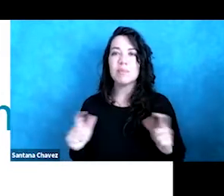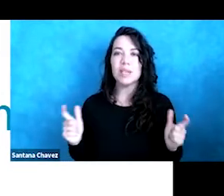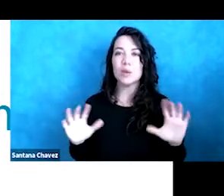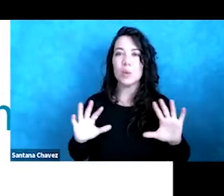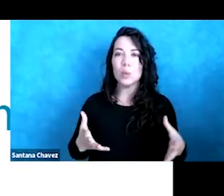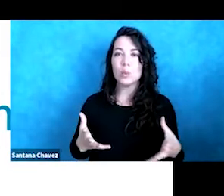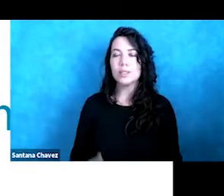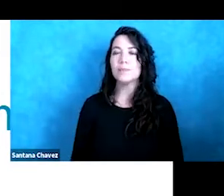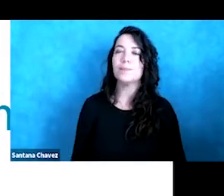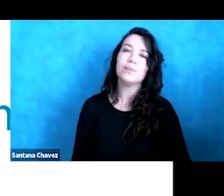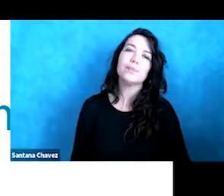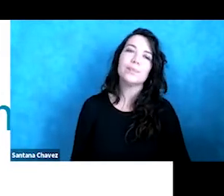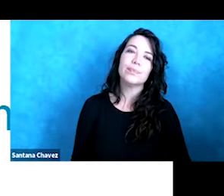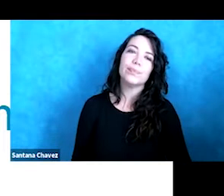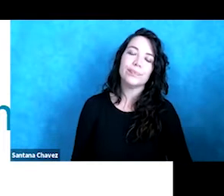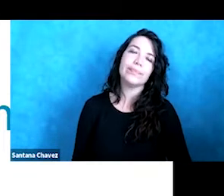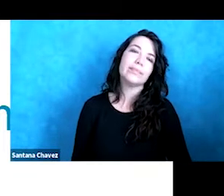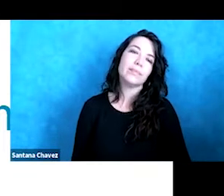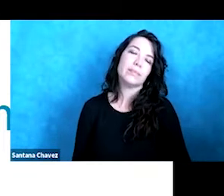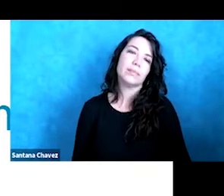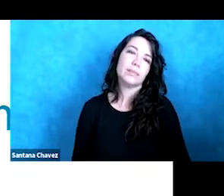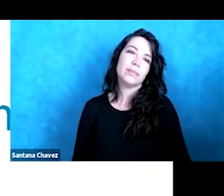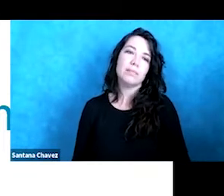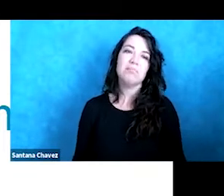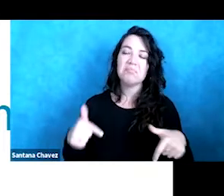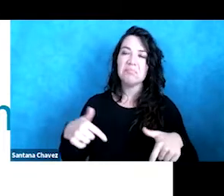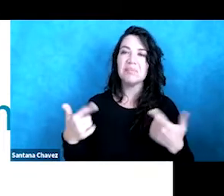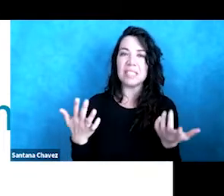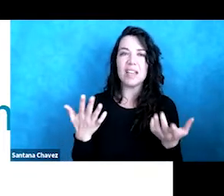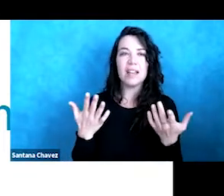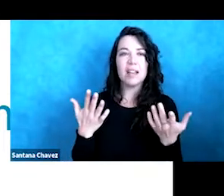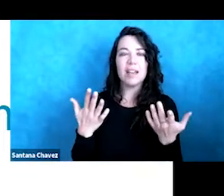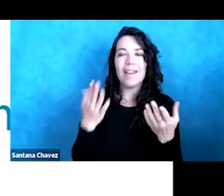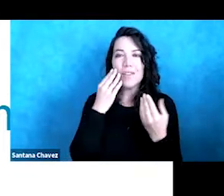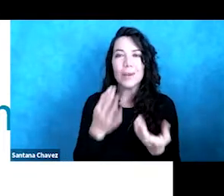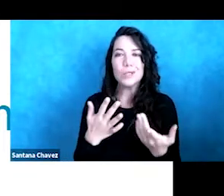Information that is generally relevant to populations that are under duress.